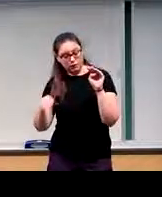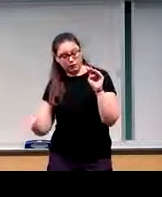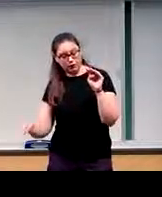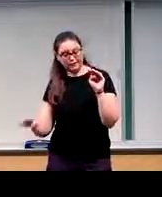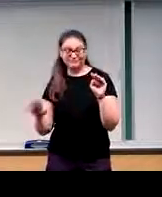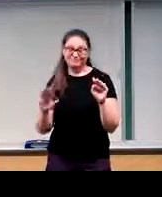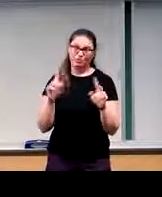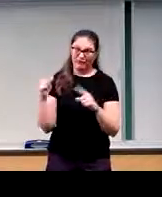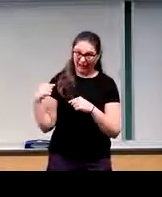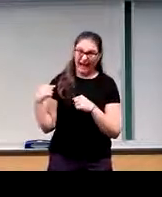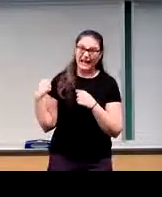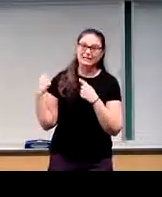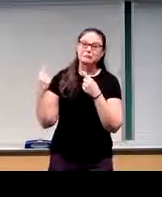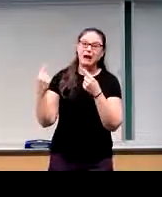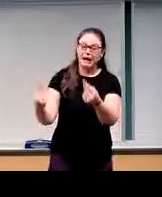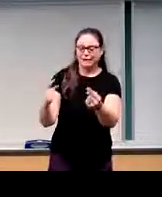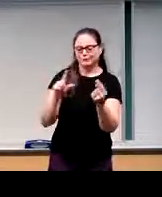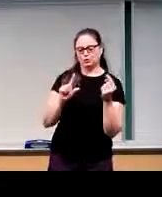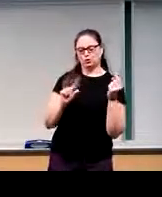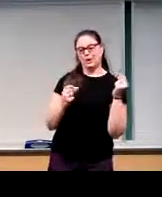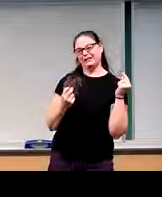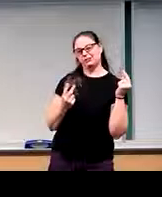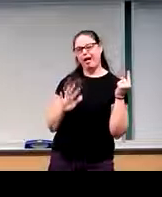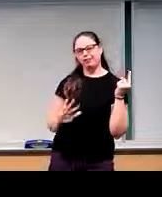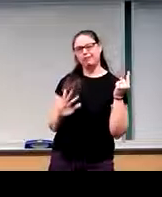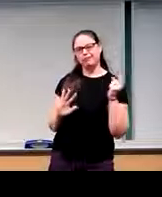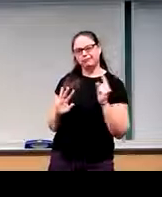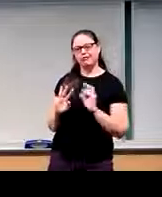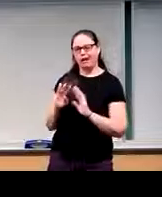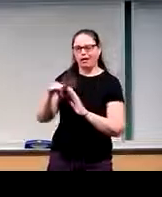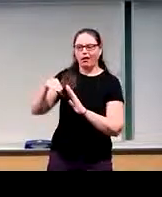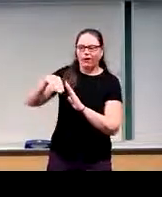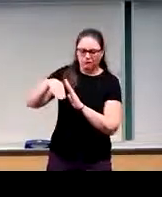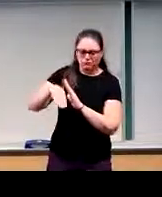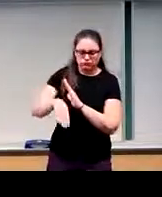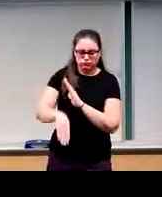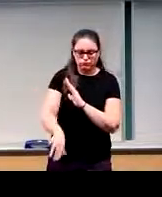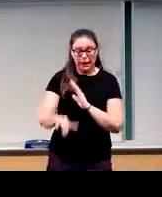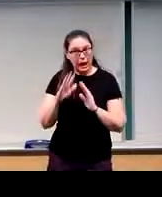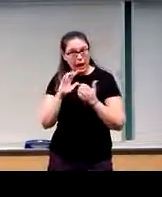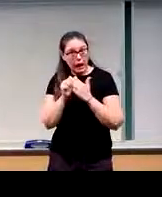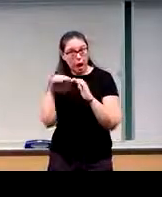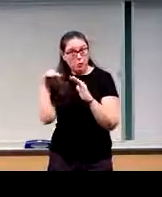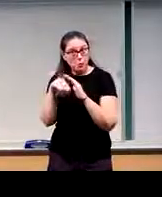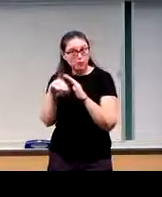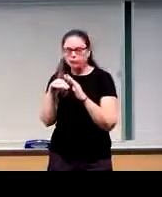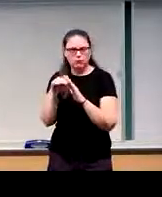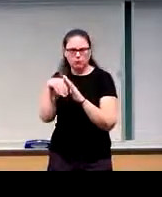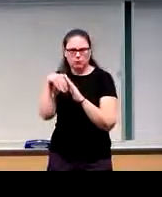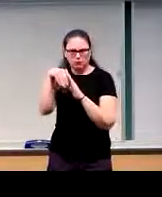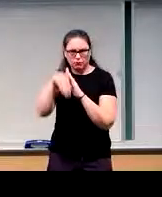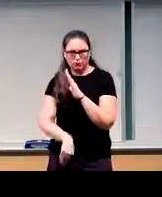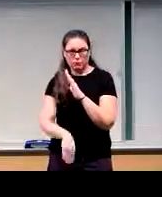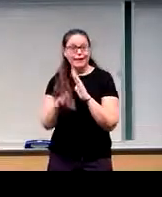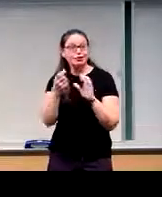been ongoing since 2012 and at a pace not eclipsed by the